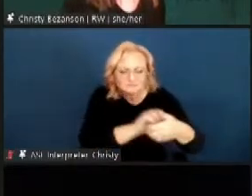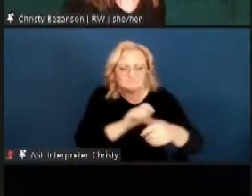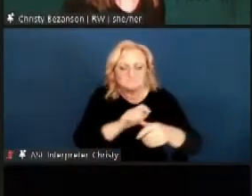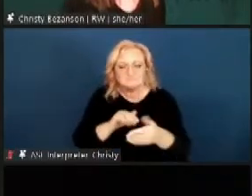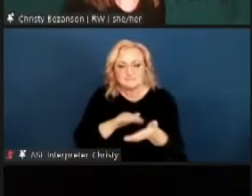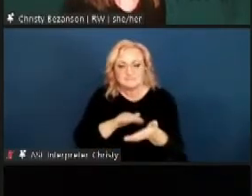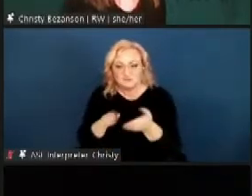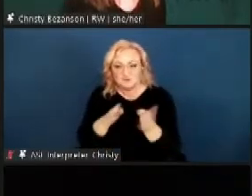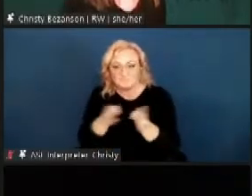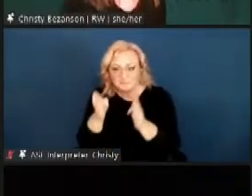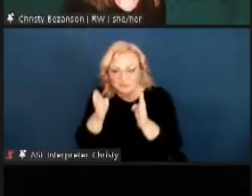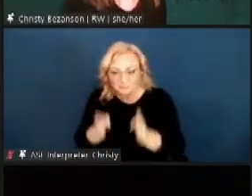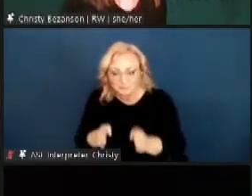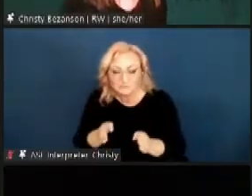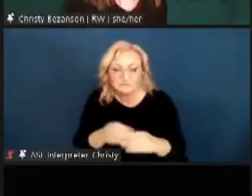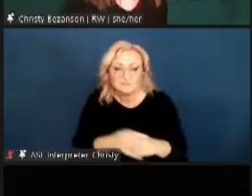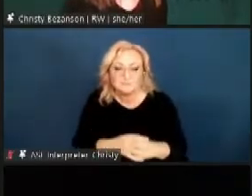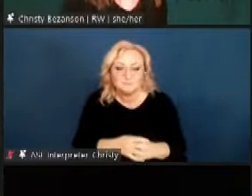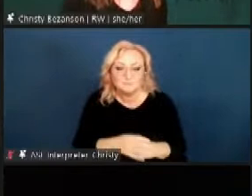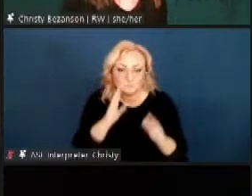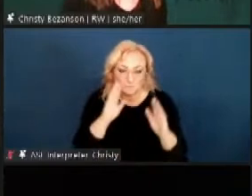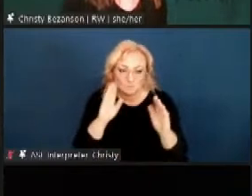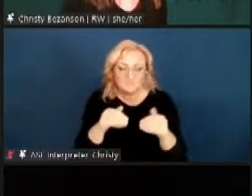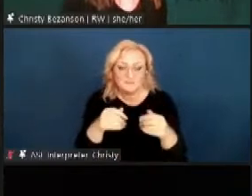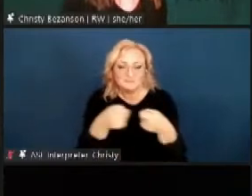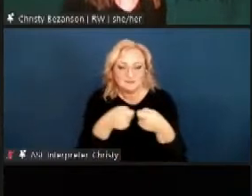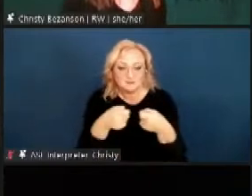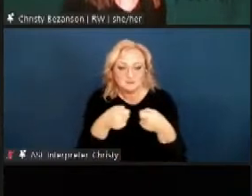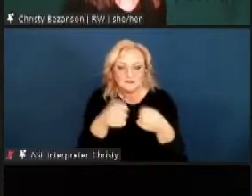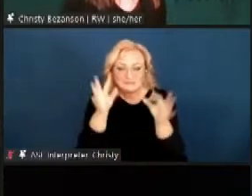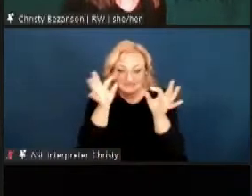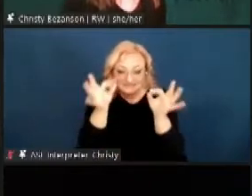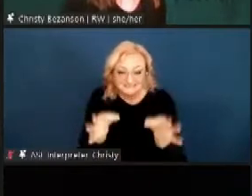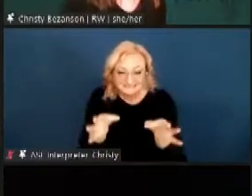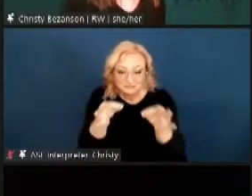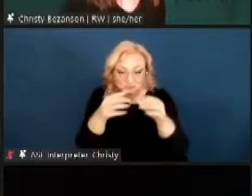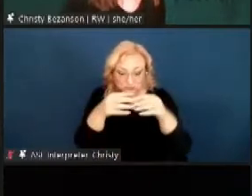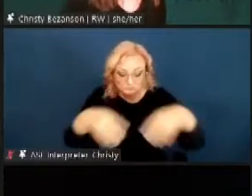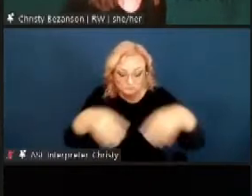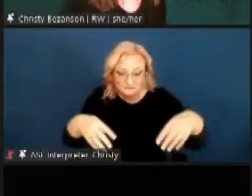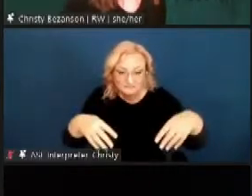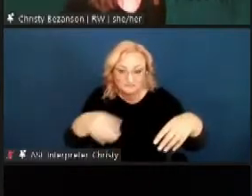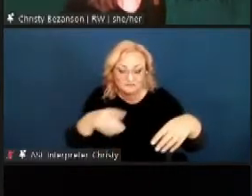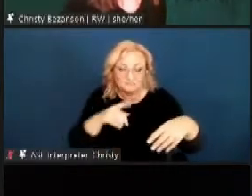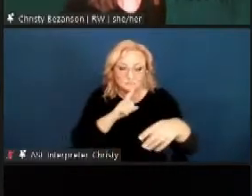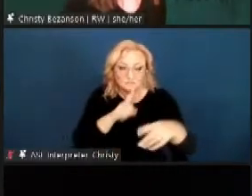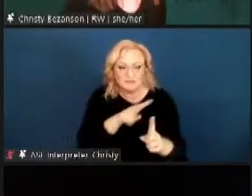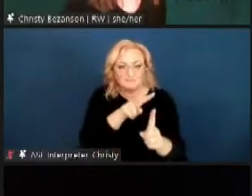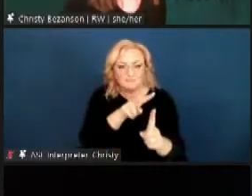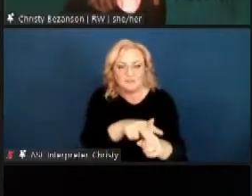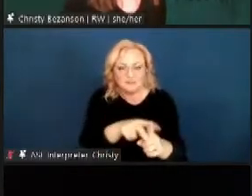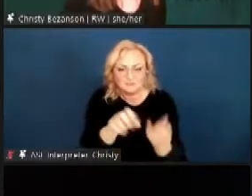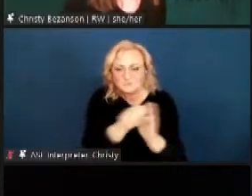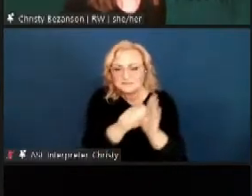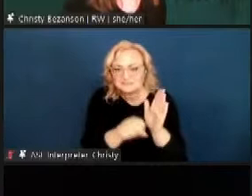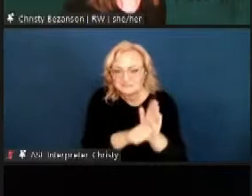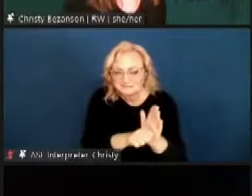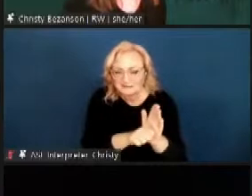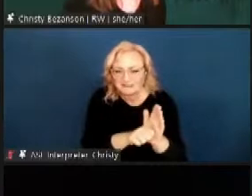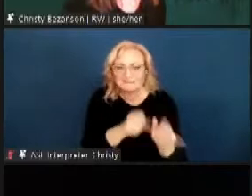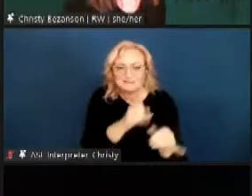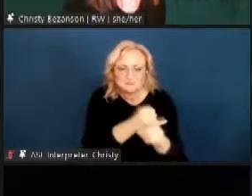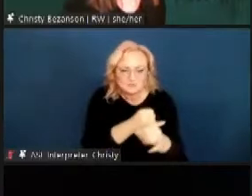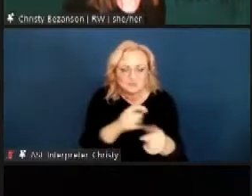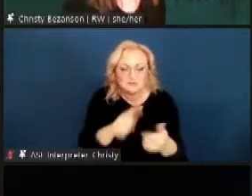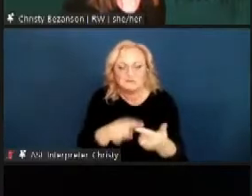planners, and we're hoping that the electronic decision tree is as applicable to the state institutions, to hospitals,